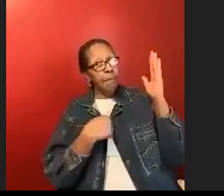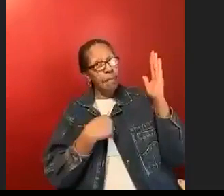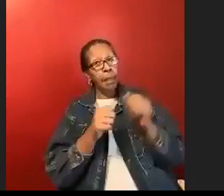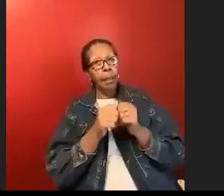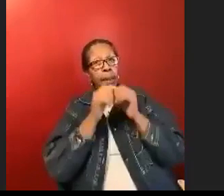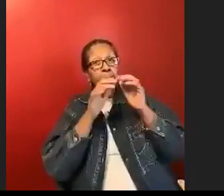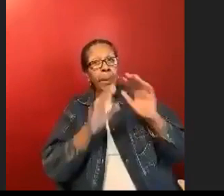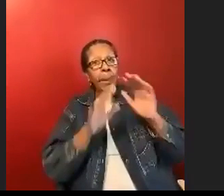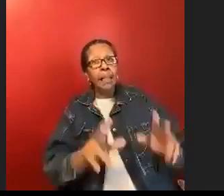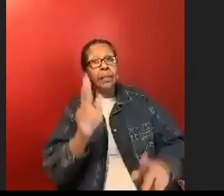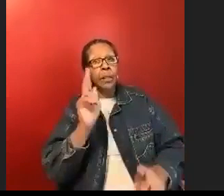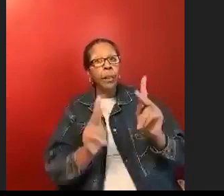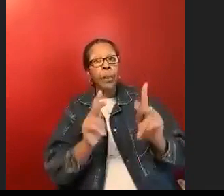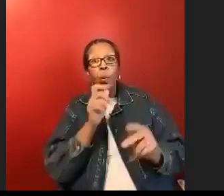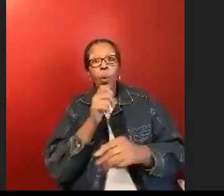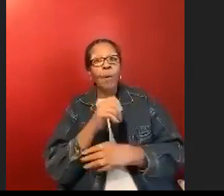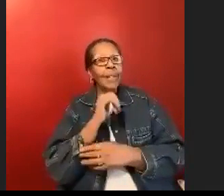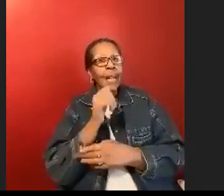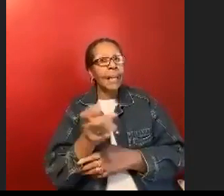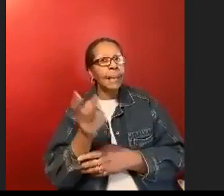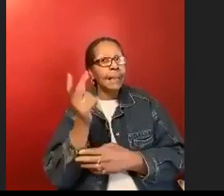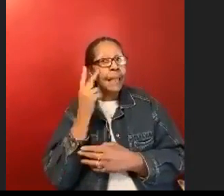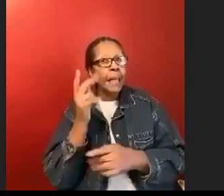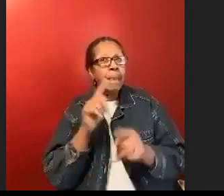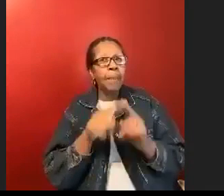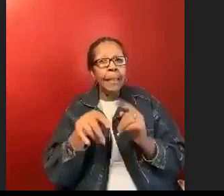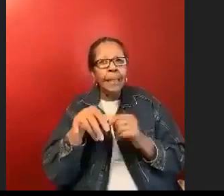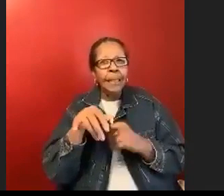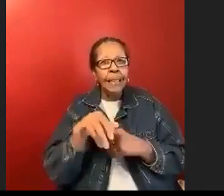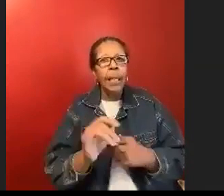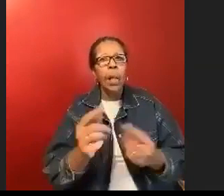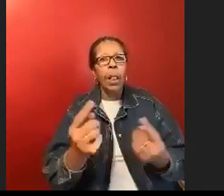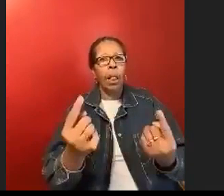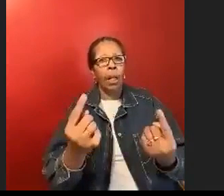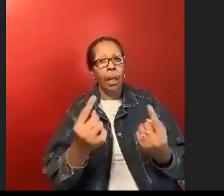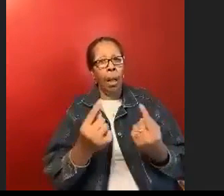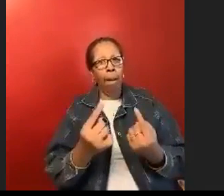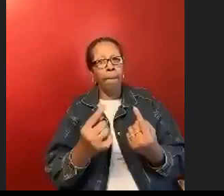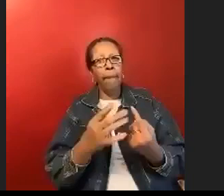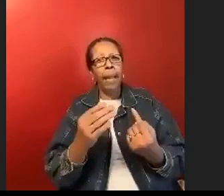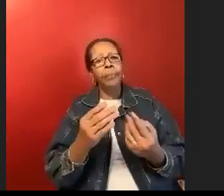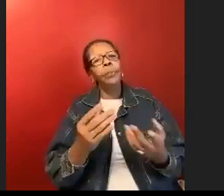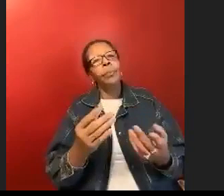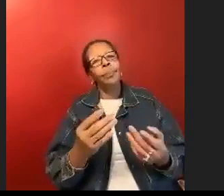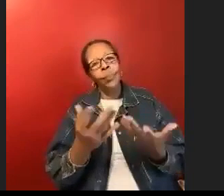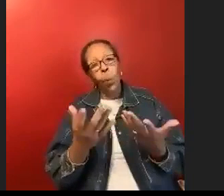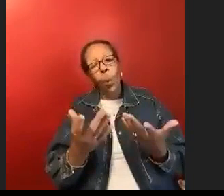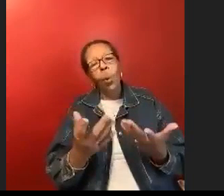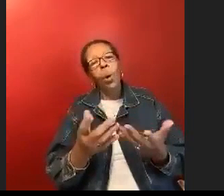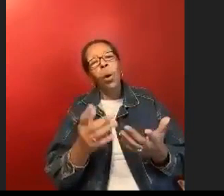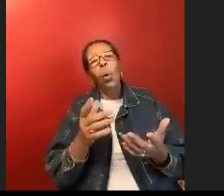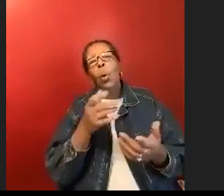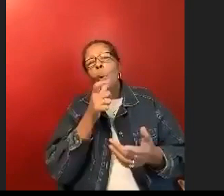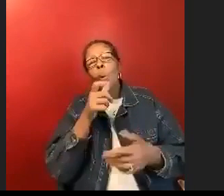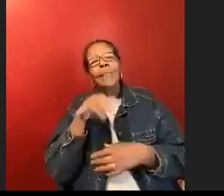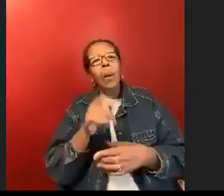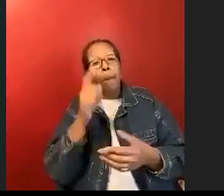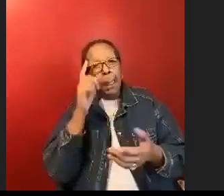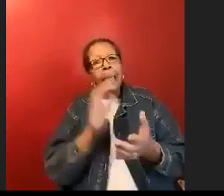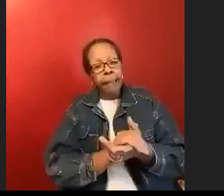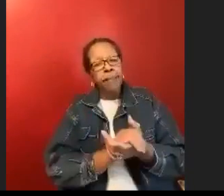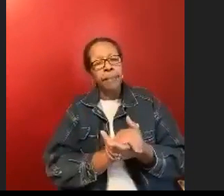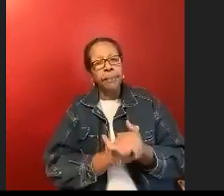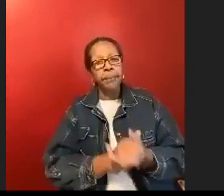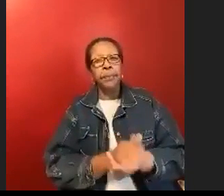those who have not seen and yet have come to believe. Jesus says, if you have